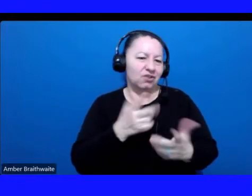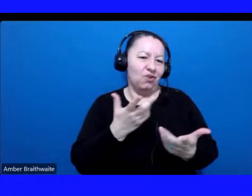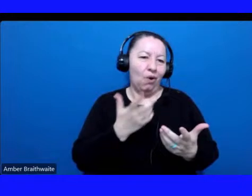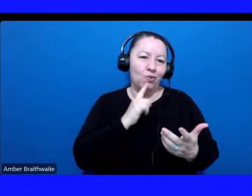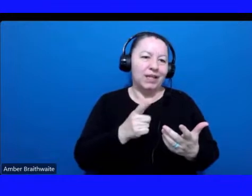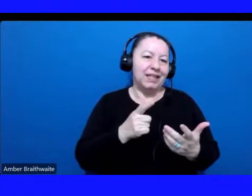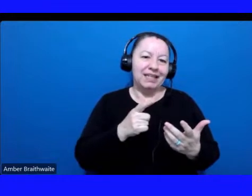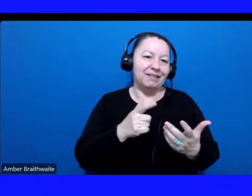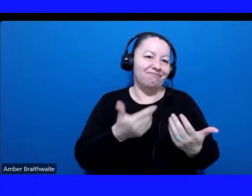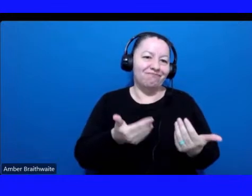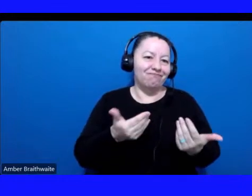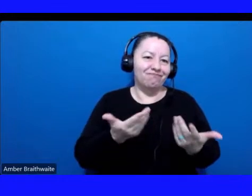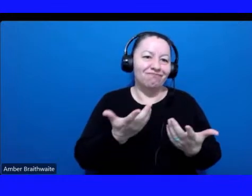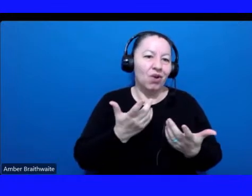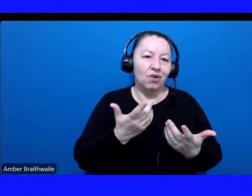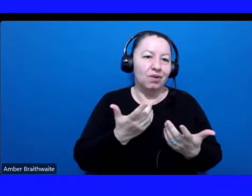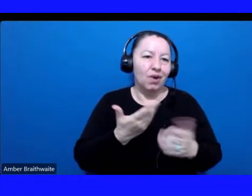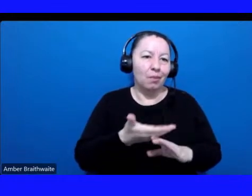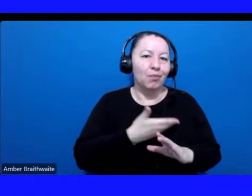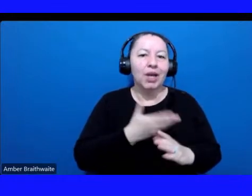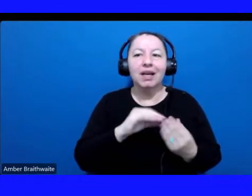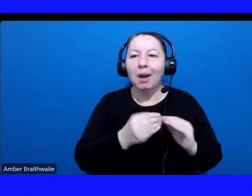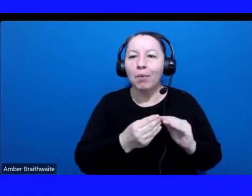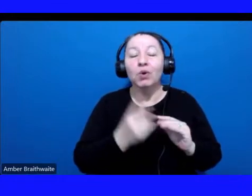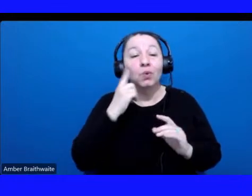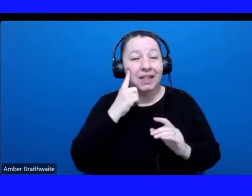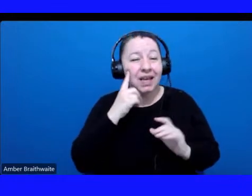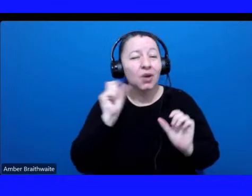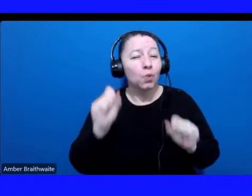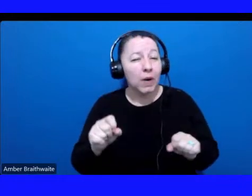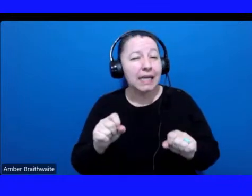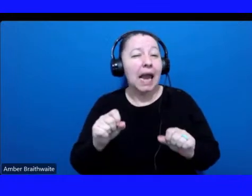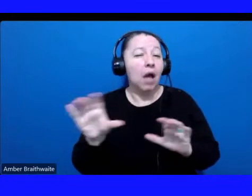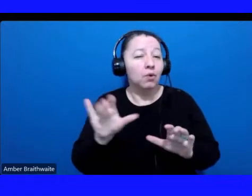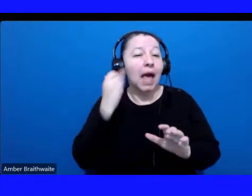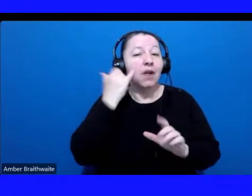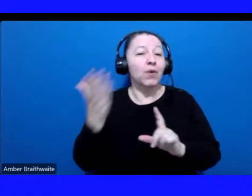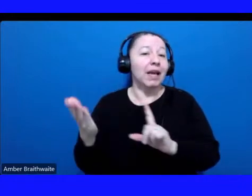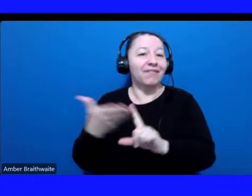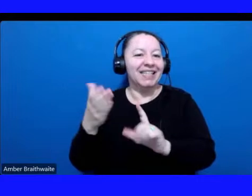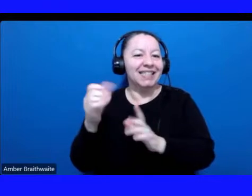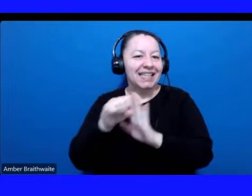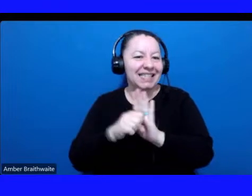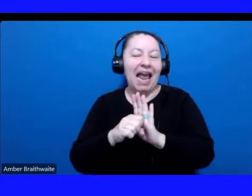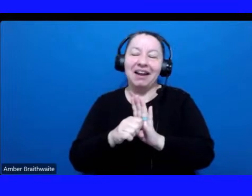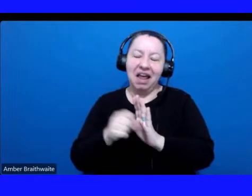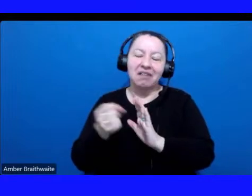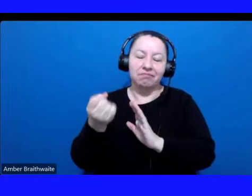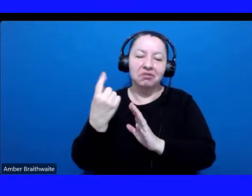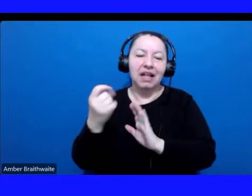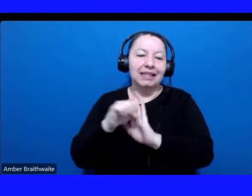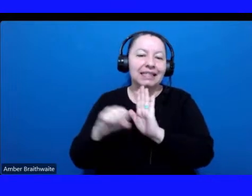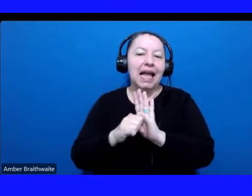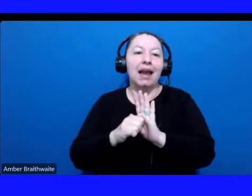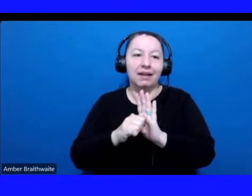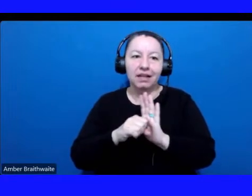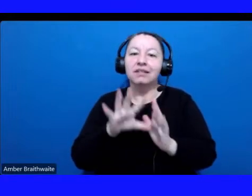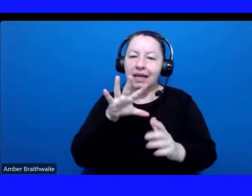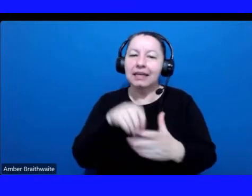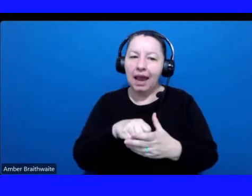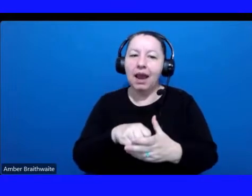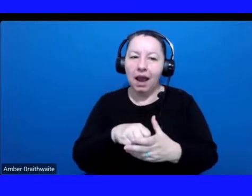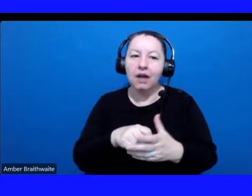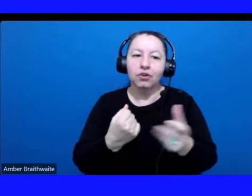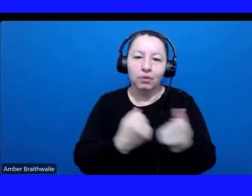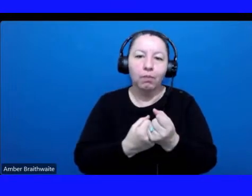are farther along than most other people in terms of really having a model and making it truly two-generational. It began with that Department